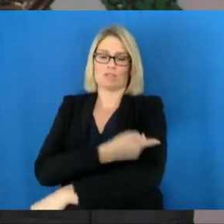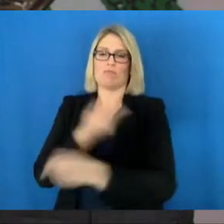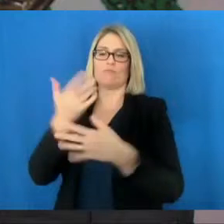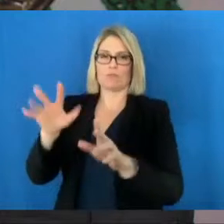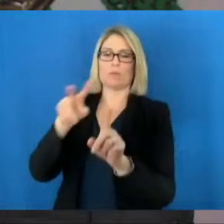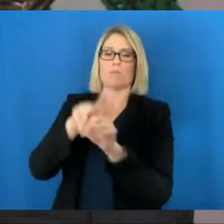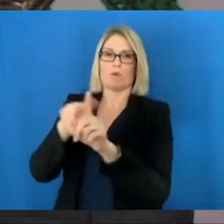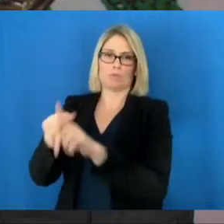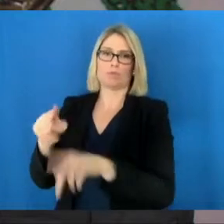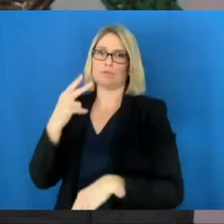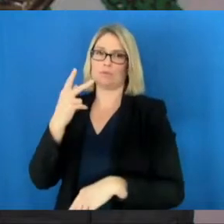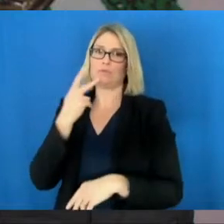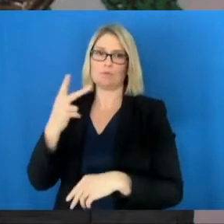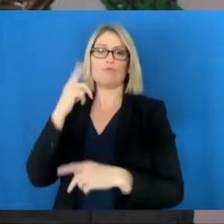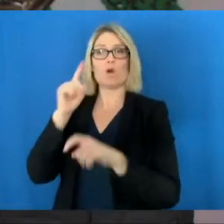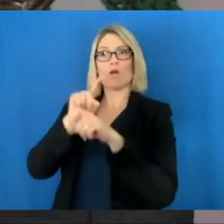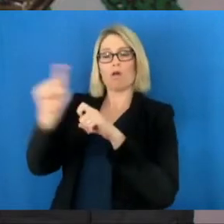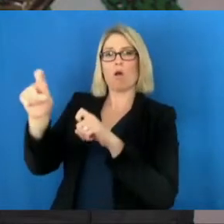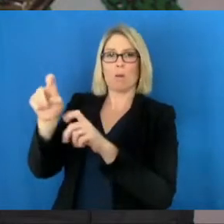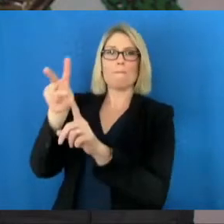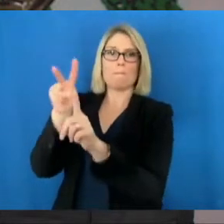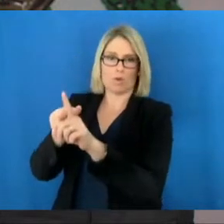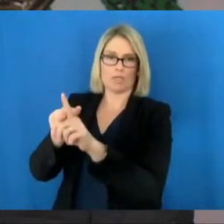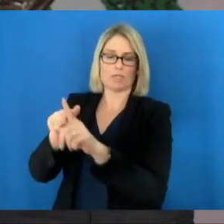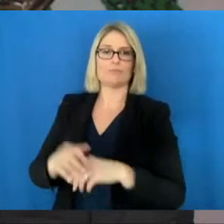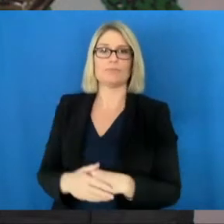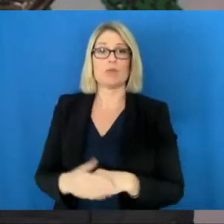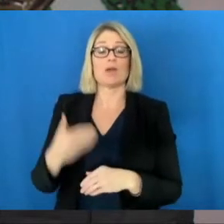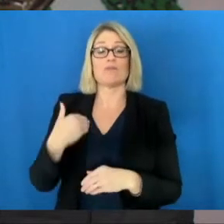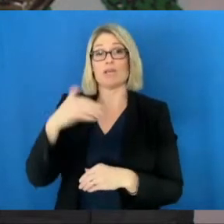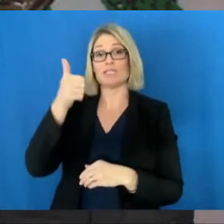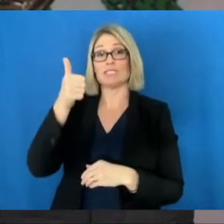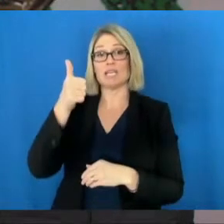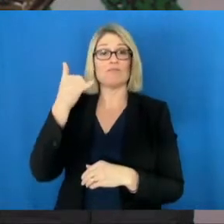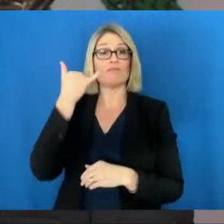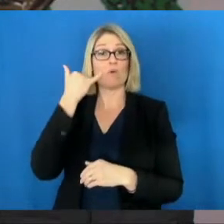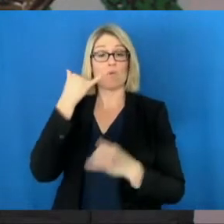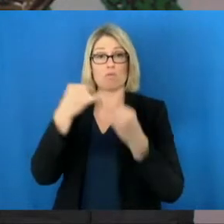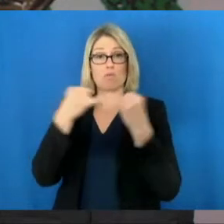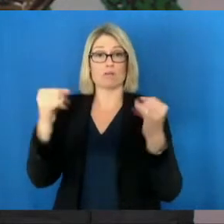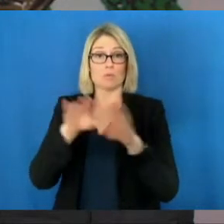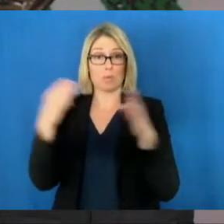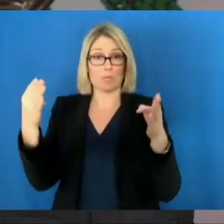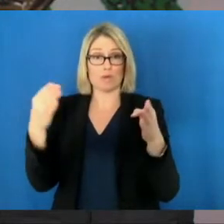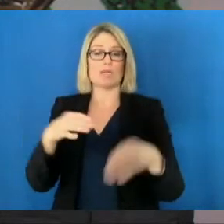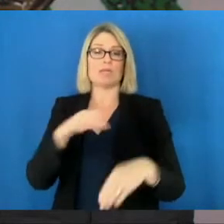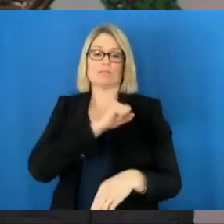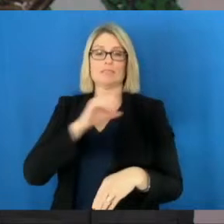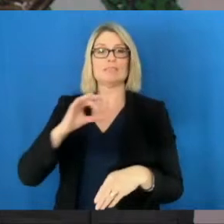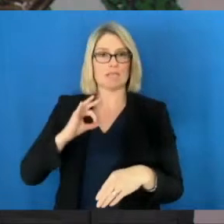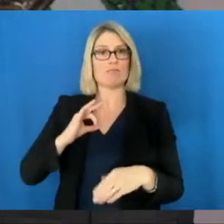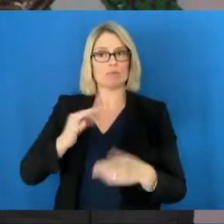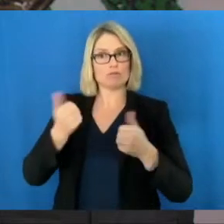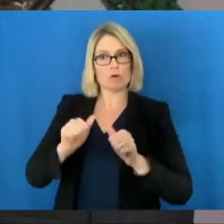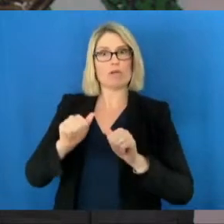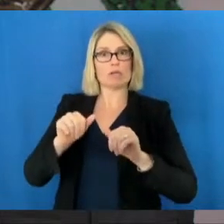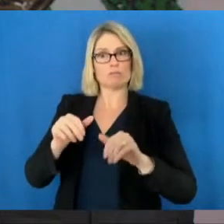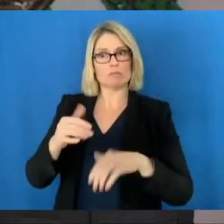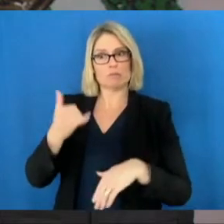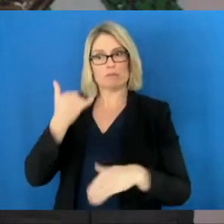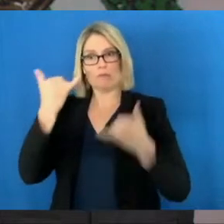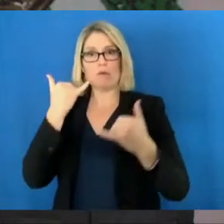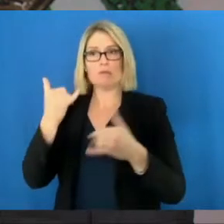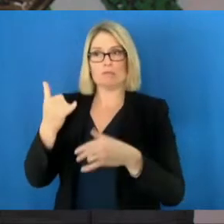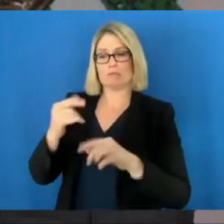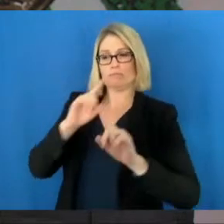vaccine call-in line. We do have 10 phone lines open, and our staff are working as quickly as possible to receive calls